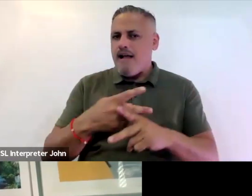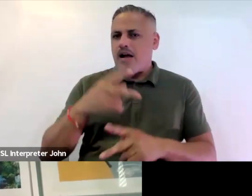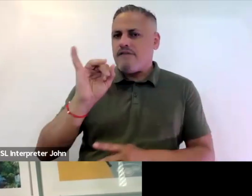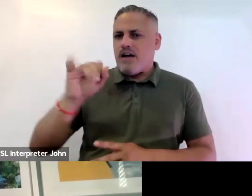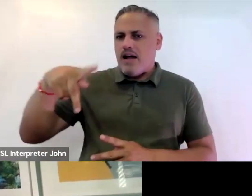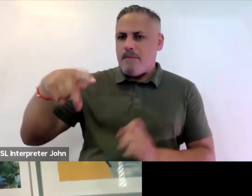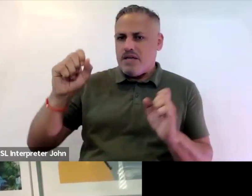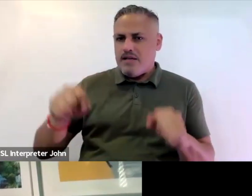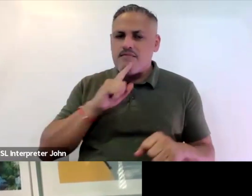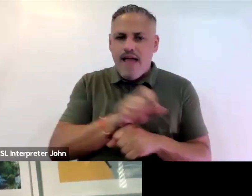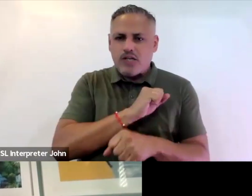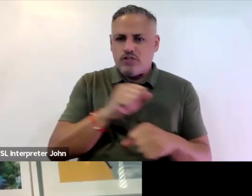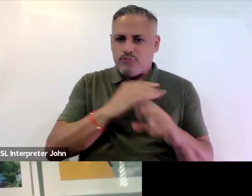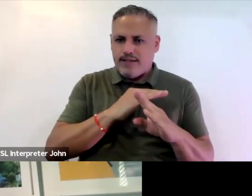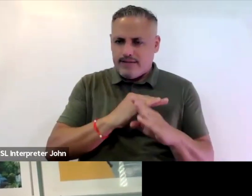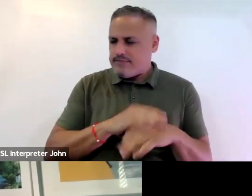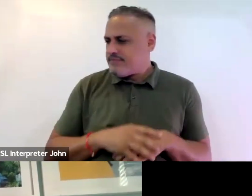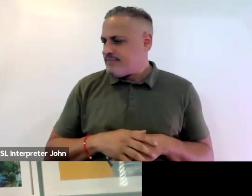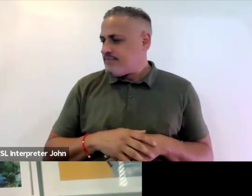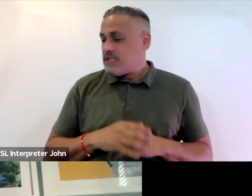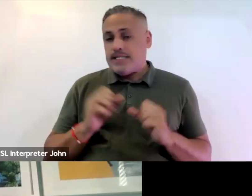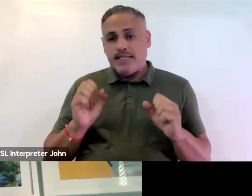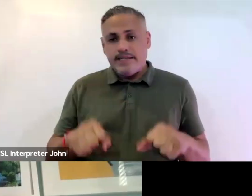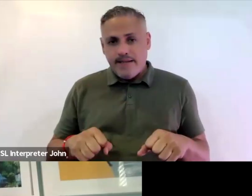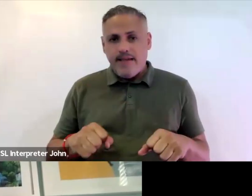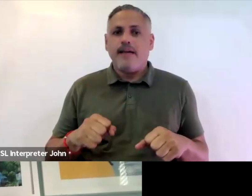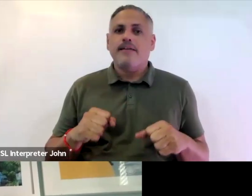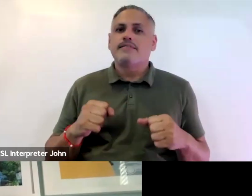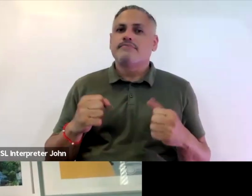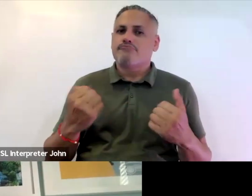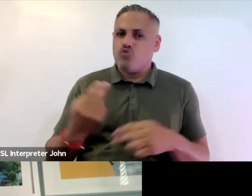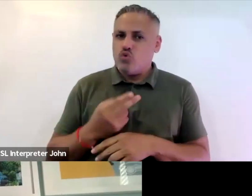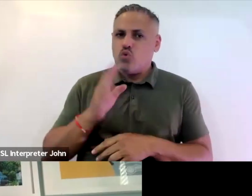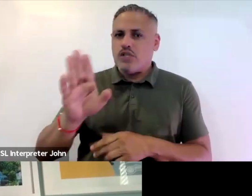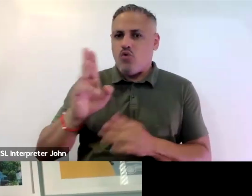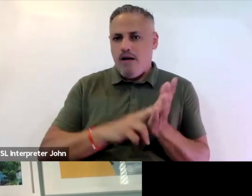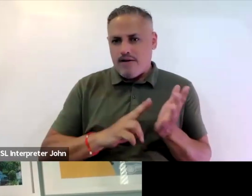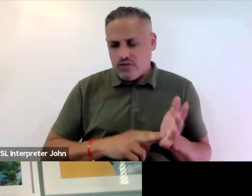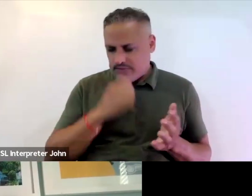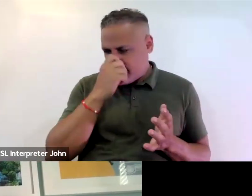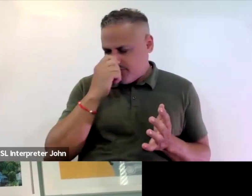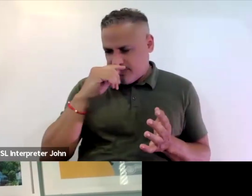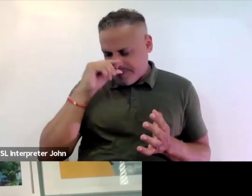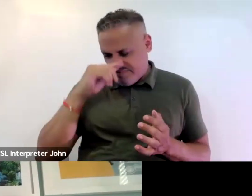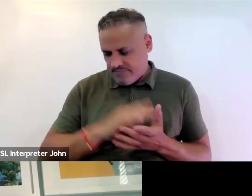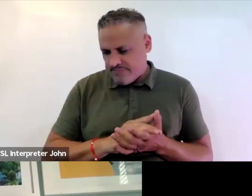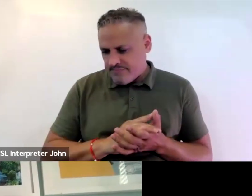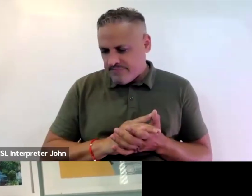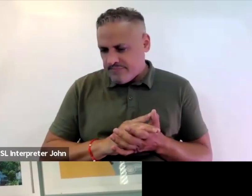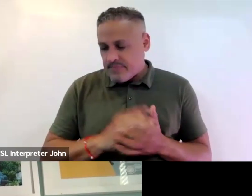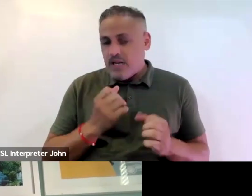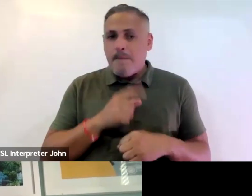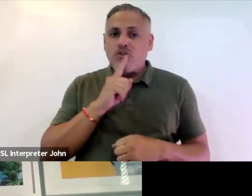IP that can actually be protected. What you can assert in your contract is to ensure